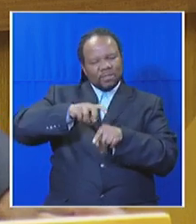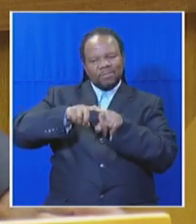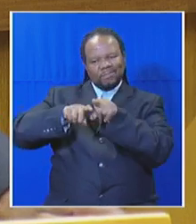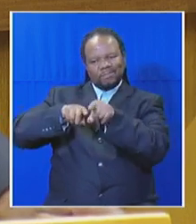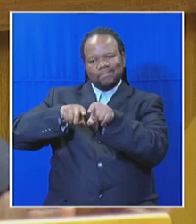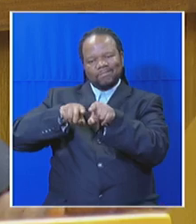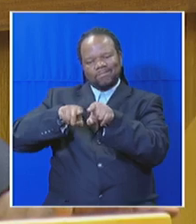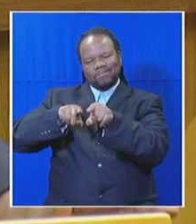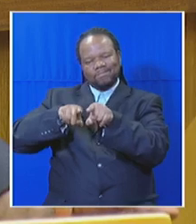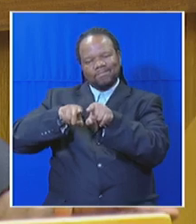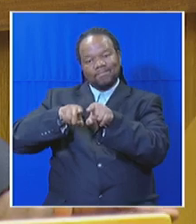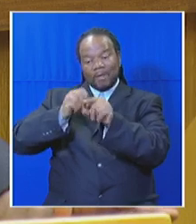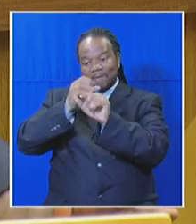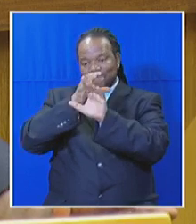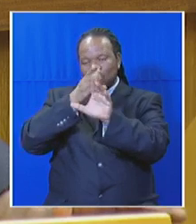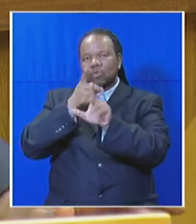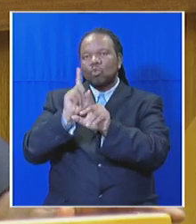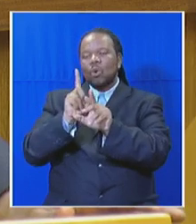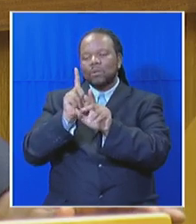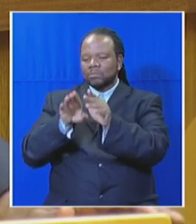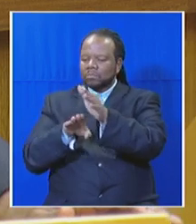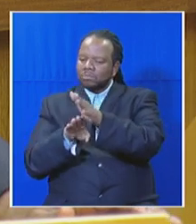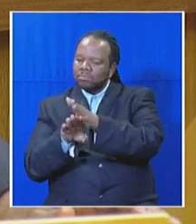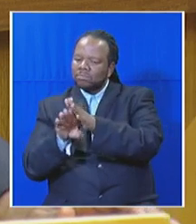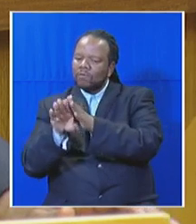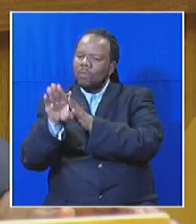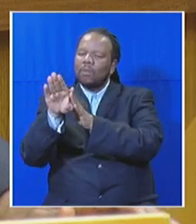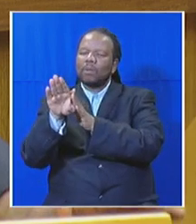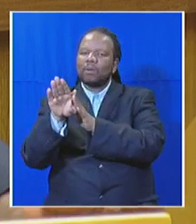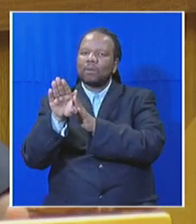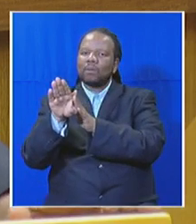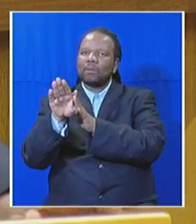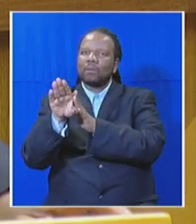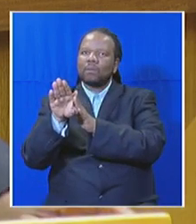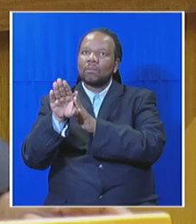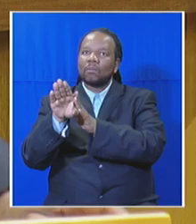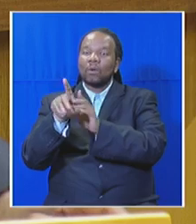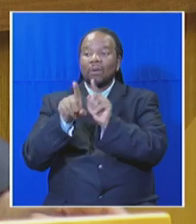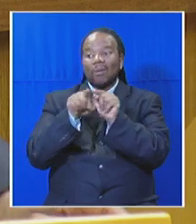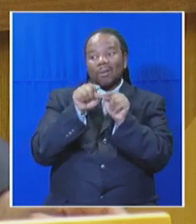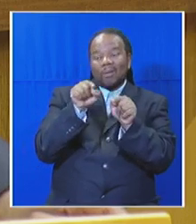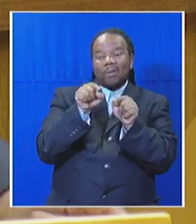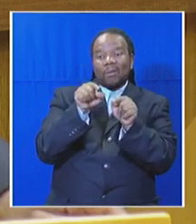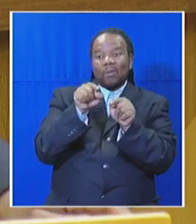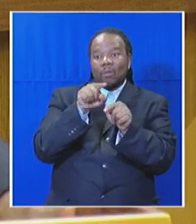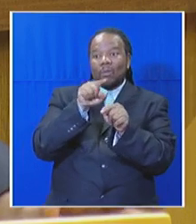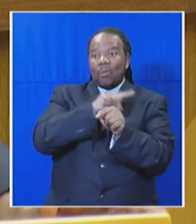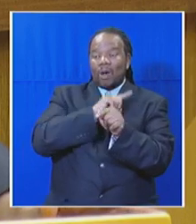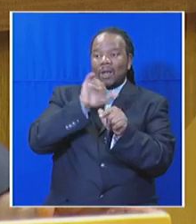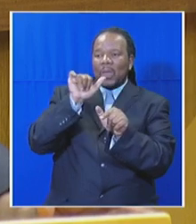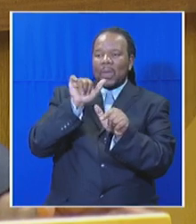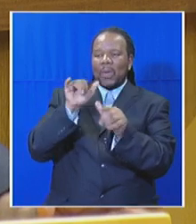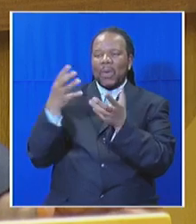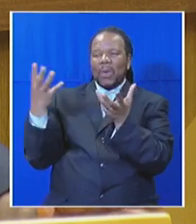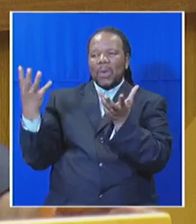on development, particularly of the third world. But it does